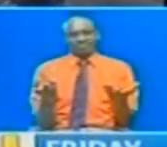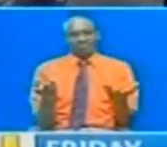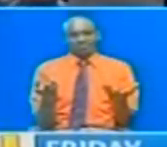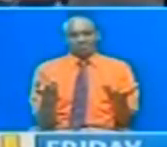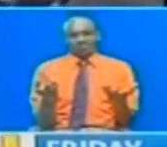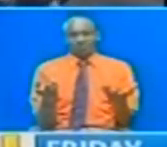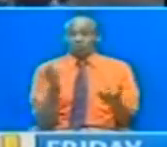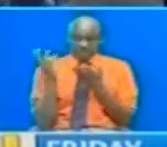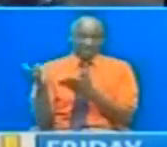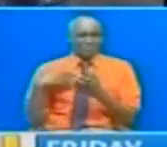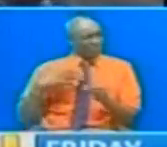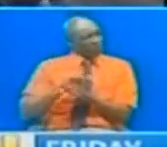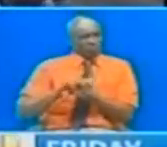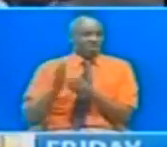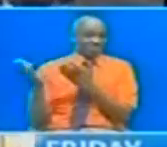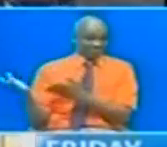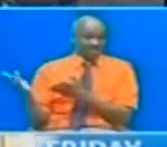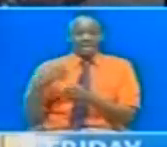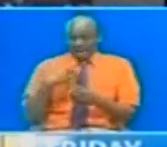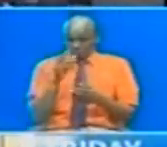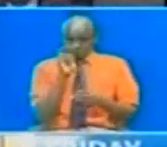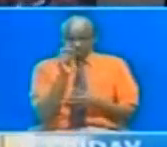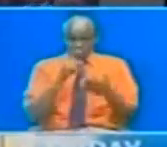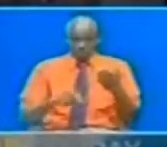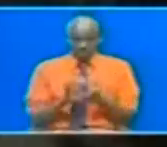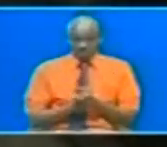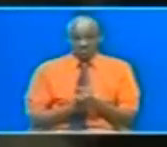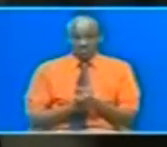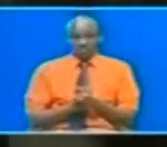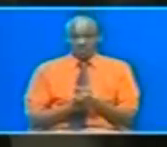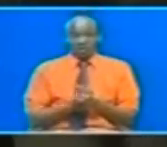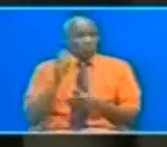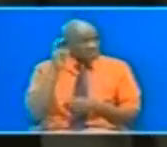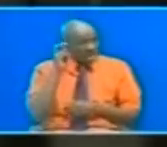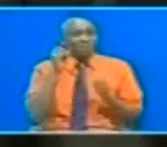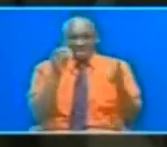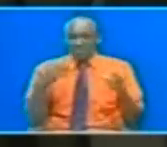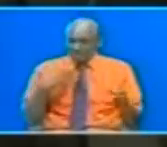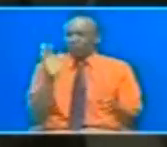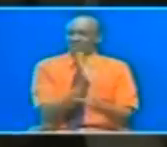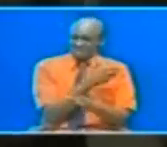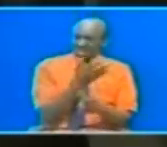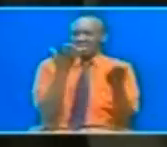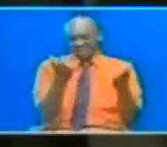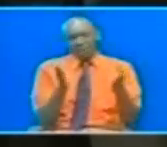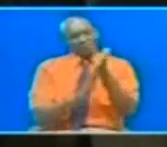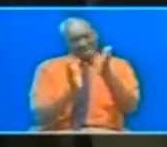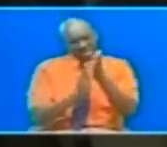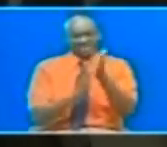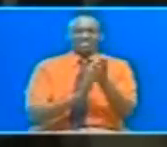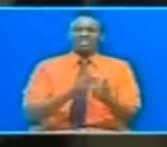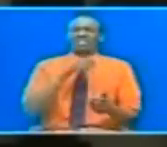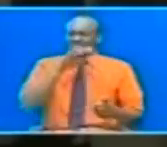go on. And also on my right, as you can see, or rather here, those are some mourners who are singing songs in praise of Fidel.